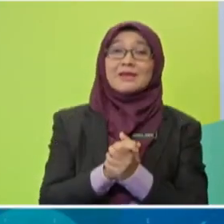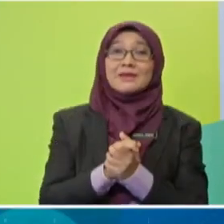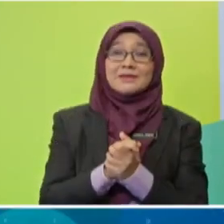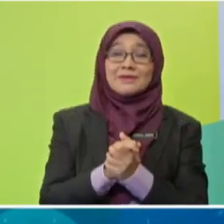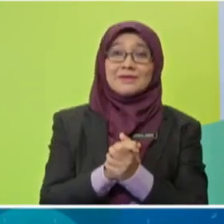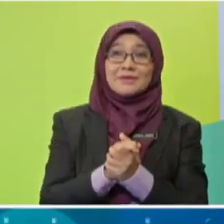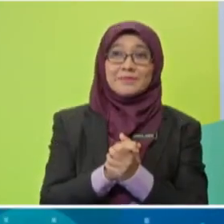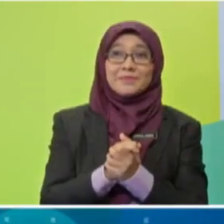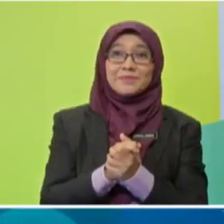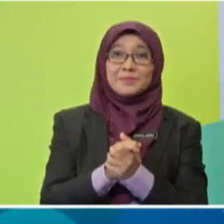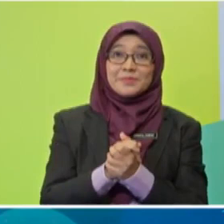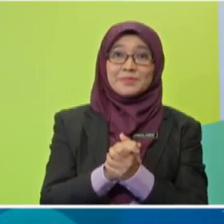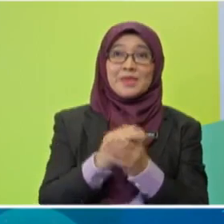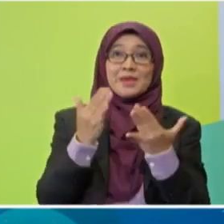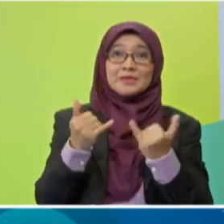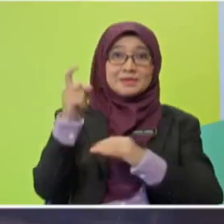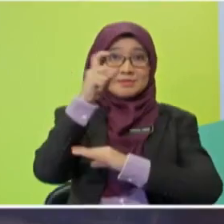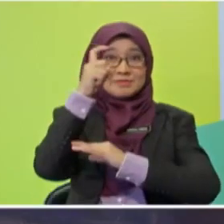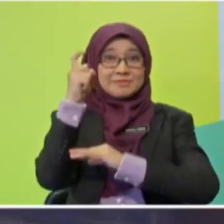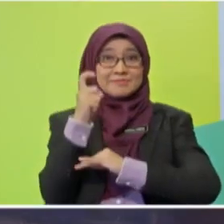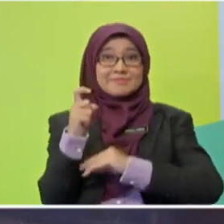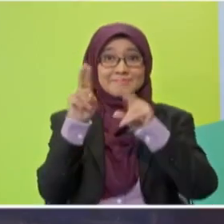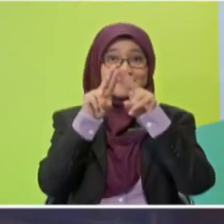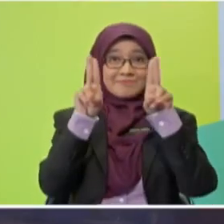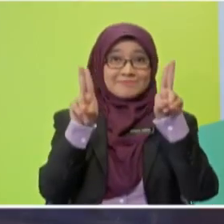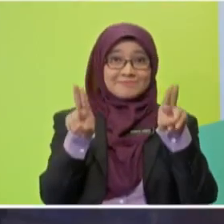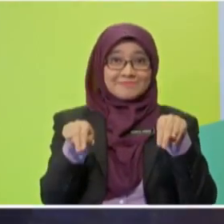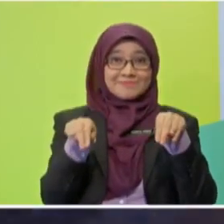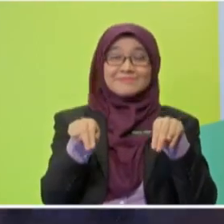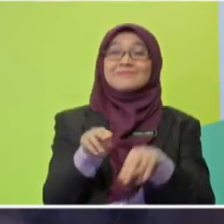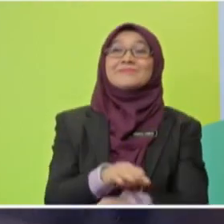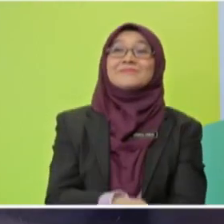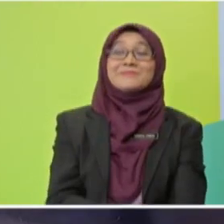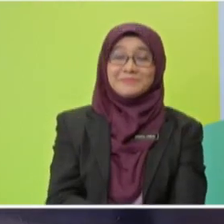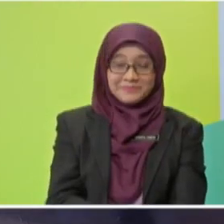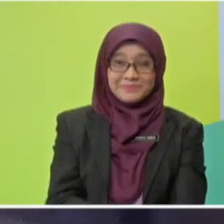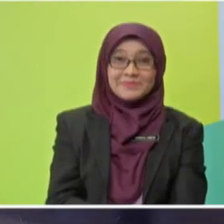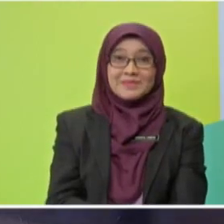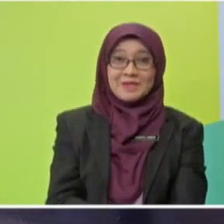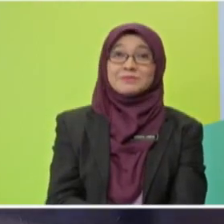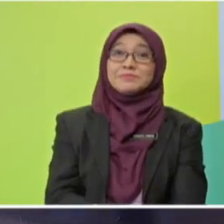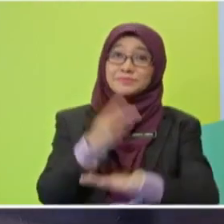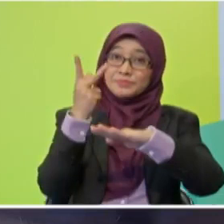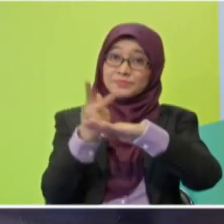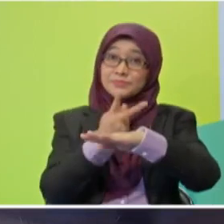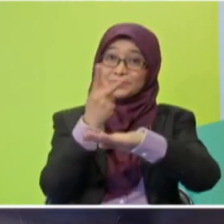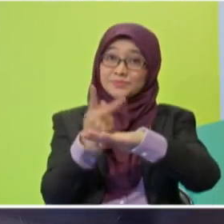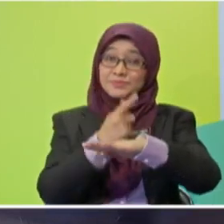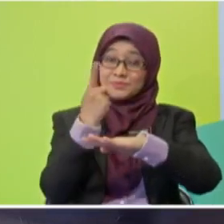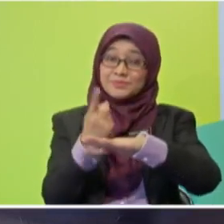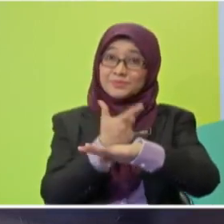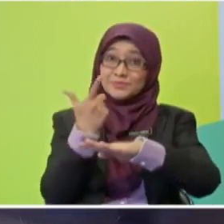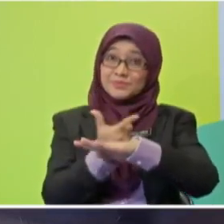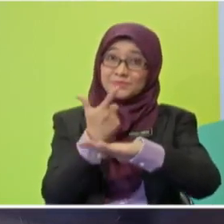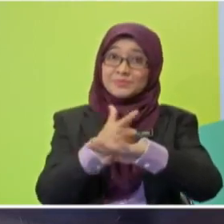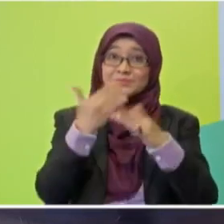to test your knowledge. Okay, shall we? Shall we, Anif? Shall we have Okay. a bit of practice? Yes. Okay, quick one. We challenge